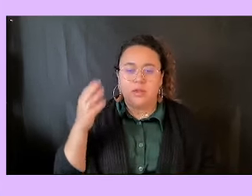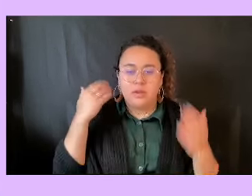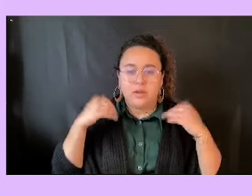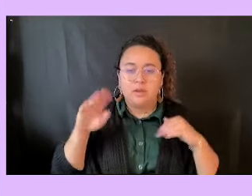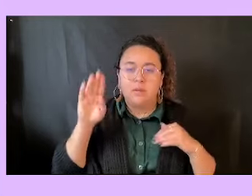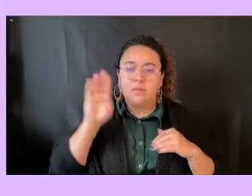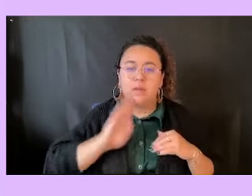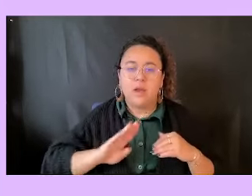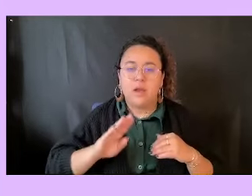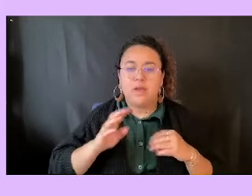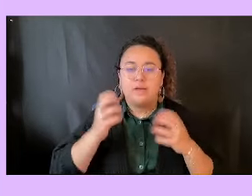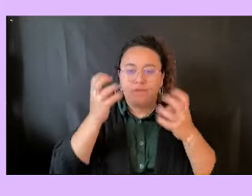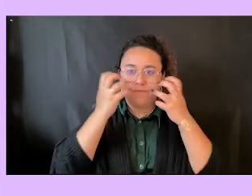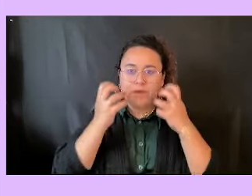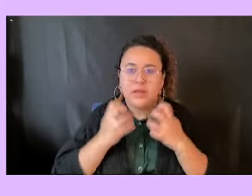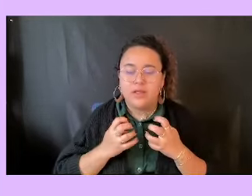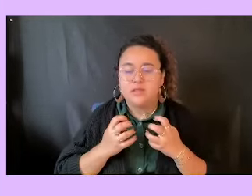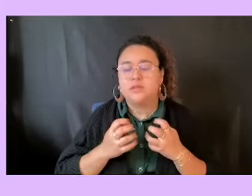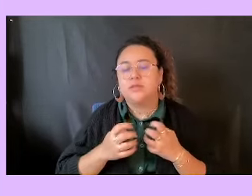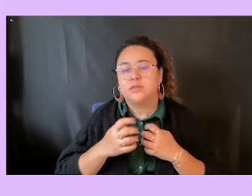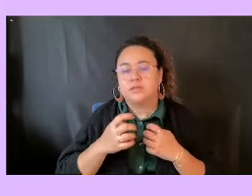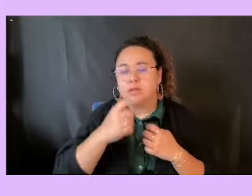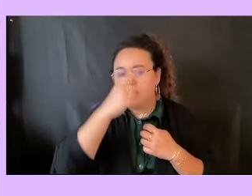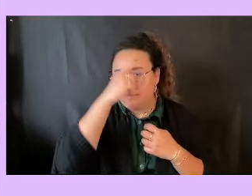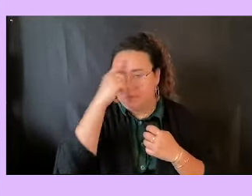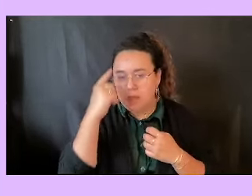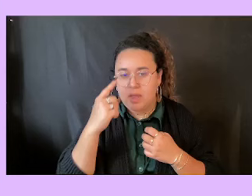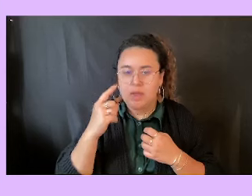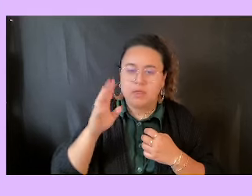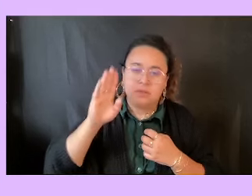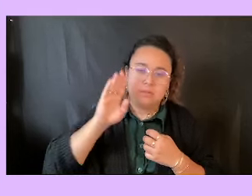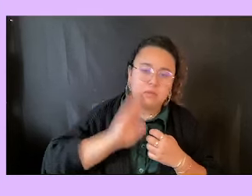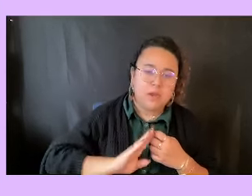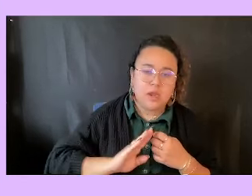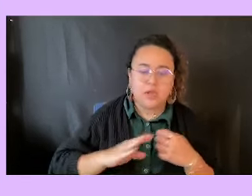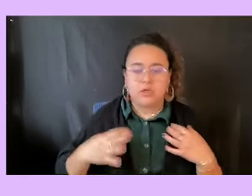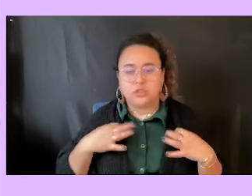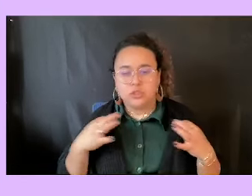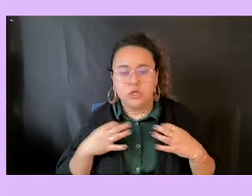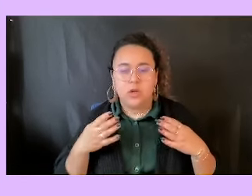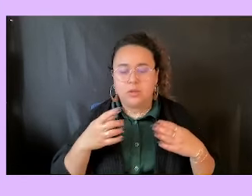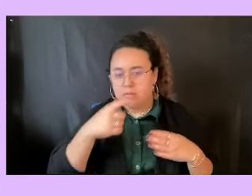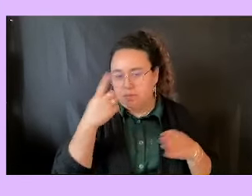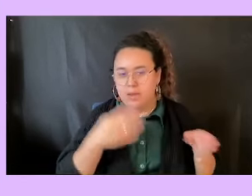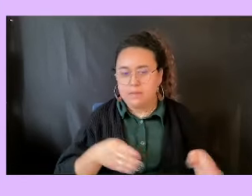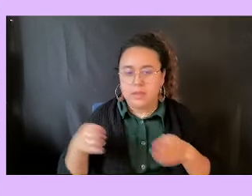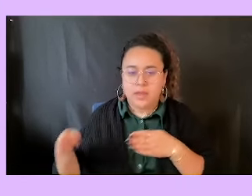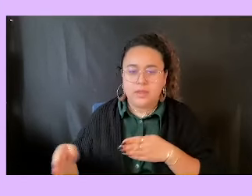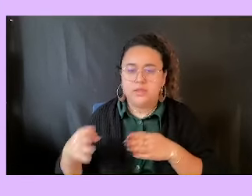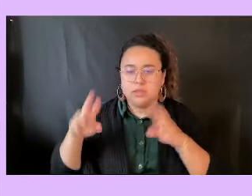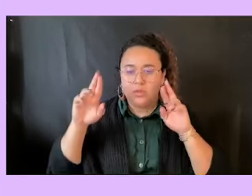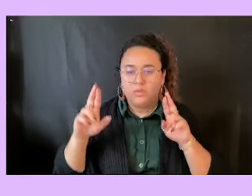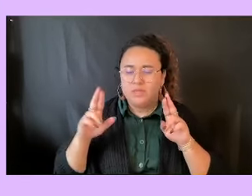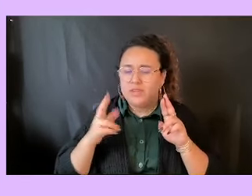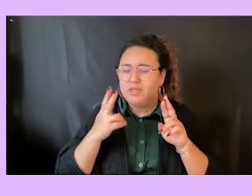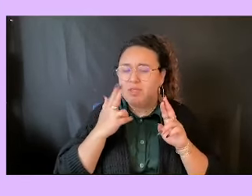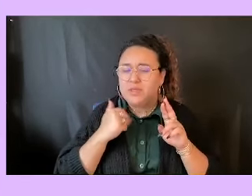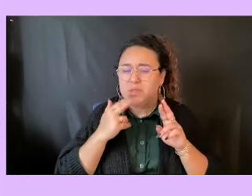kind of splashy black-on-cream shirt, black pants, and hopefully cute sneakers for